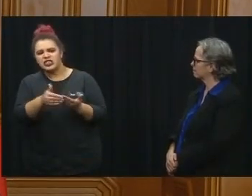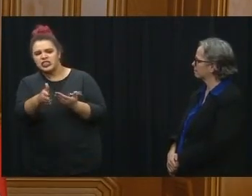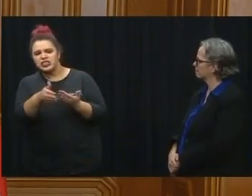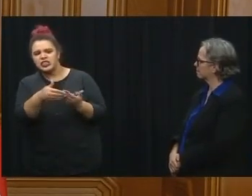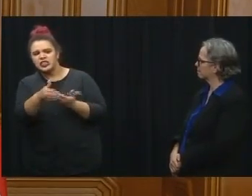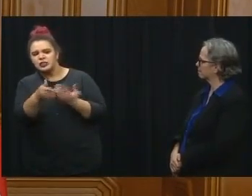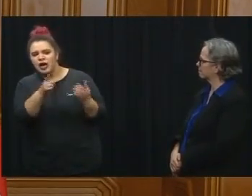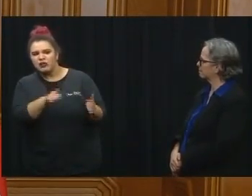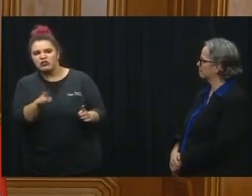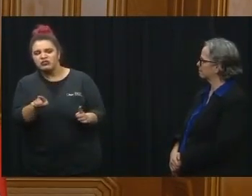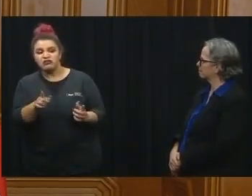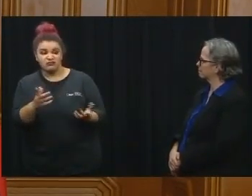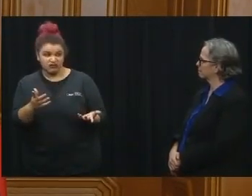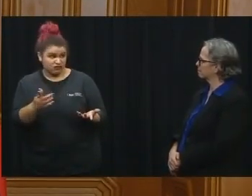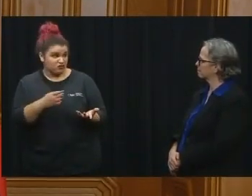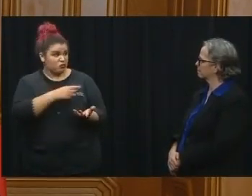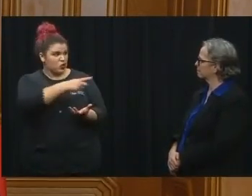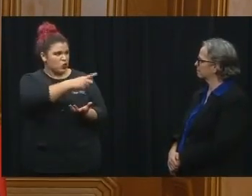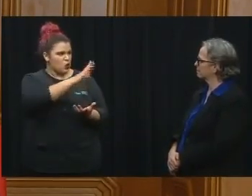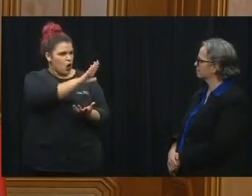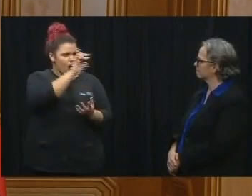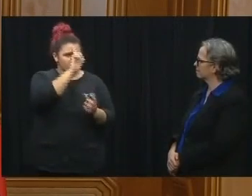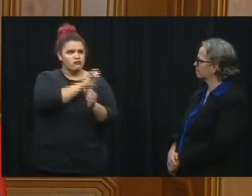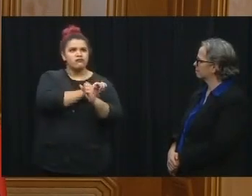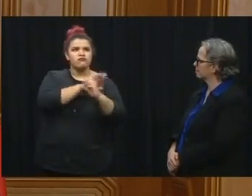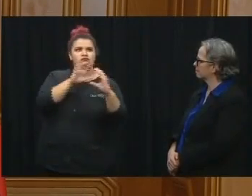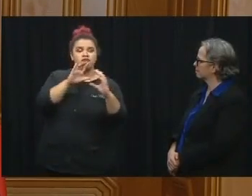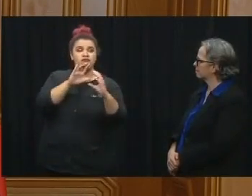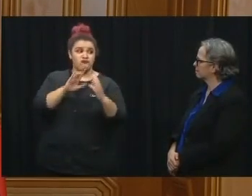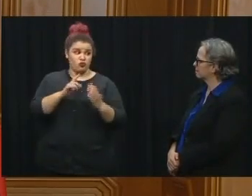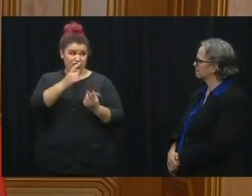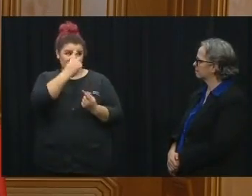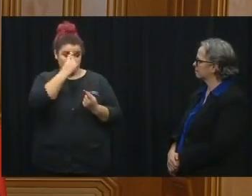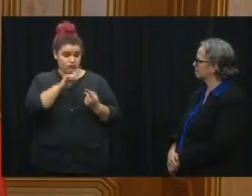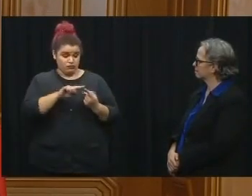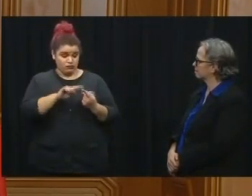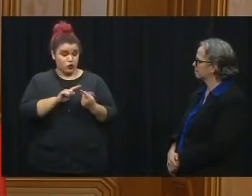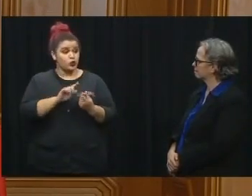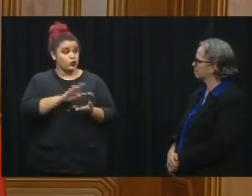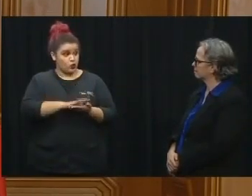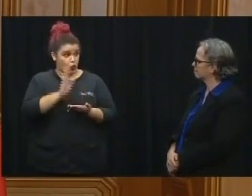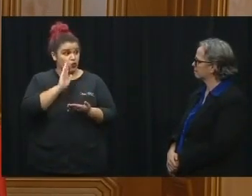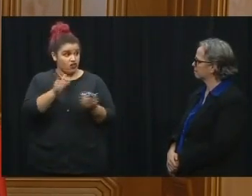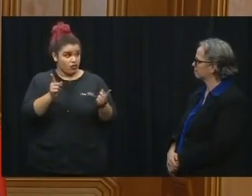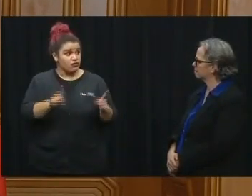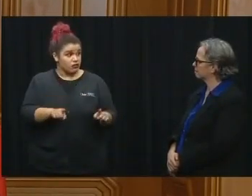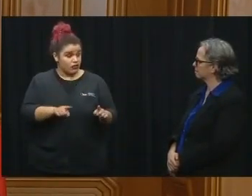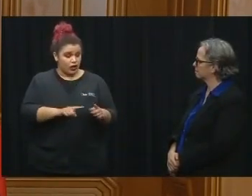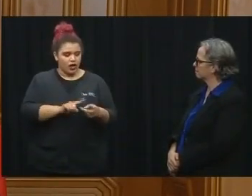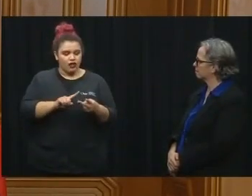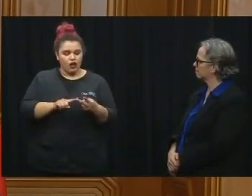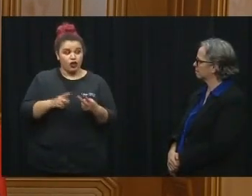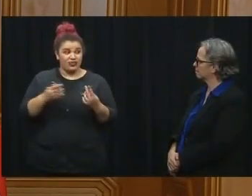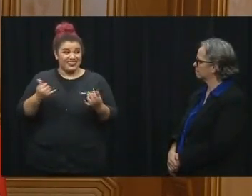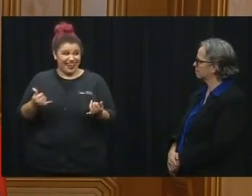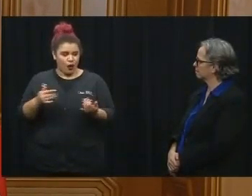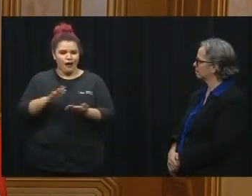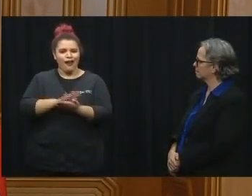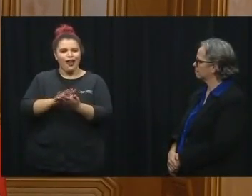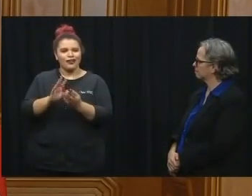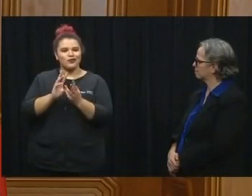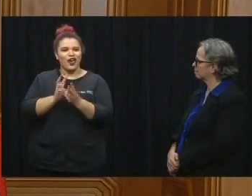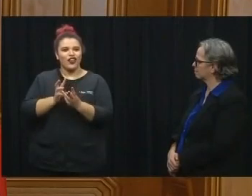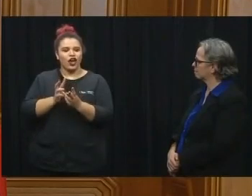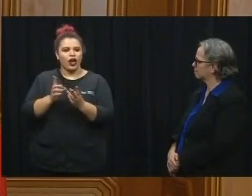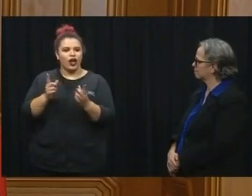whether or not there will be school this year? And also, with the nice weather that we're having, we're seeing lots of